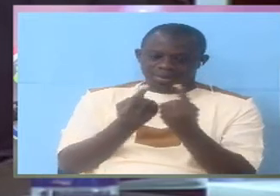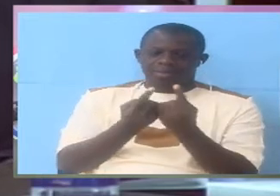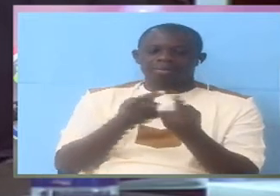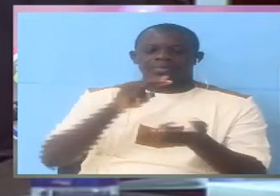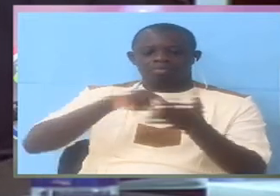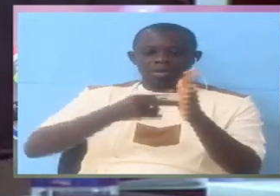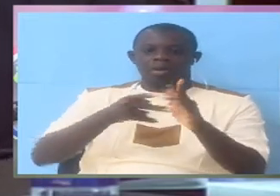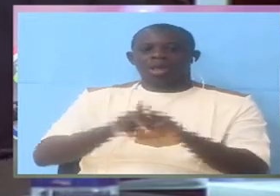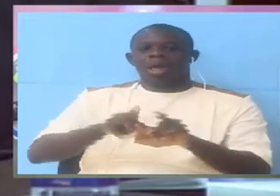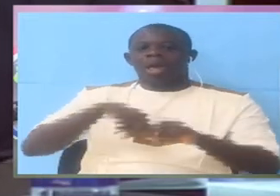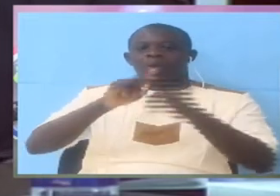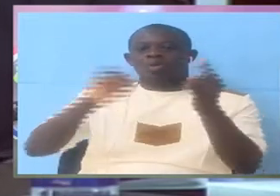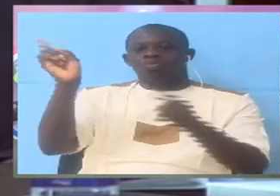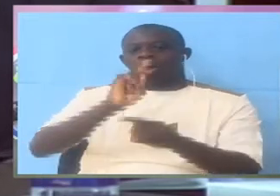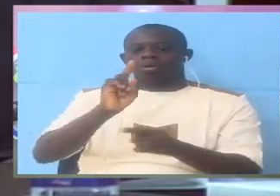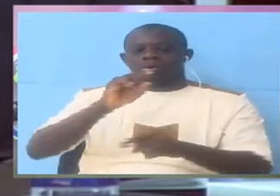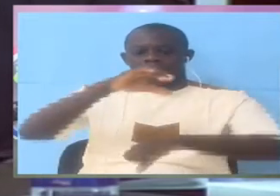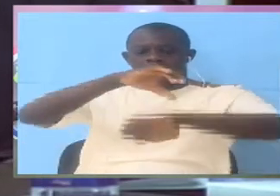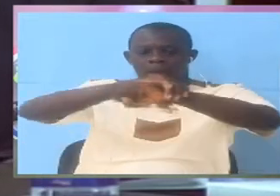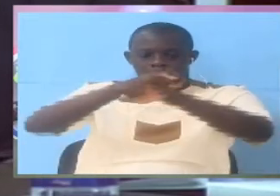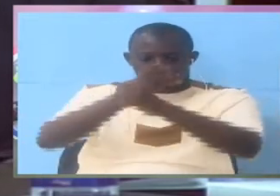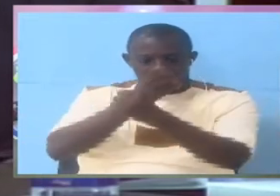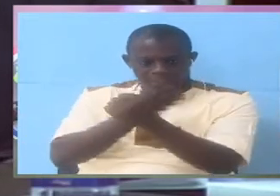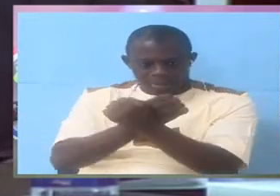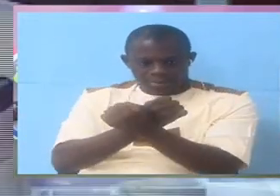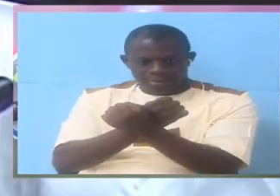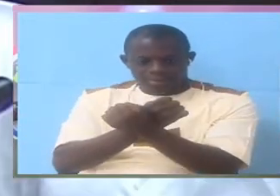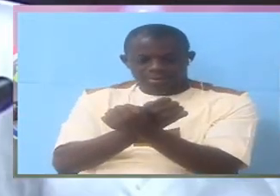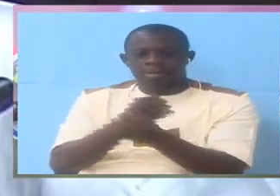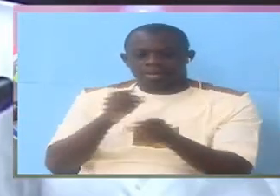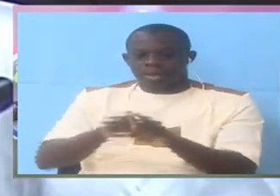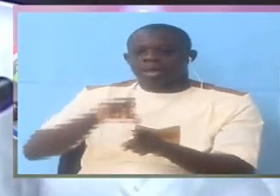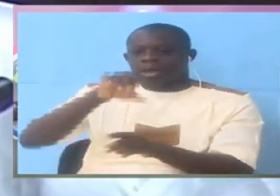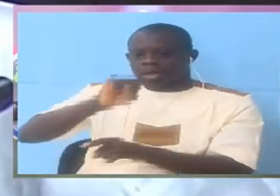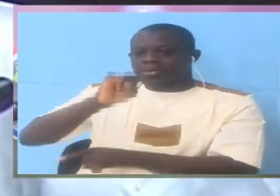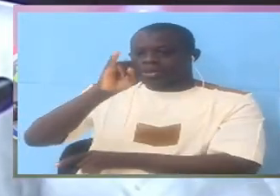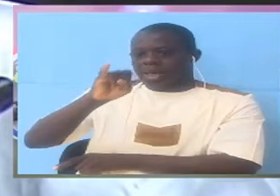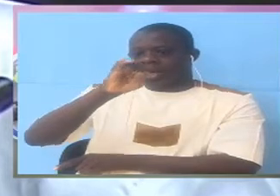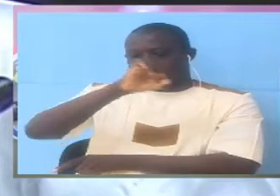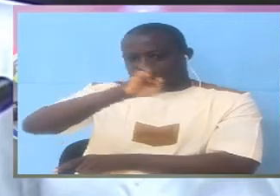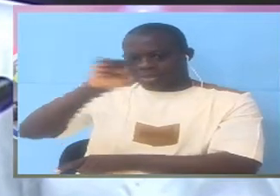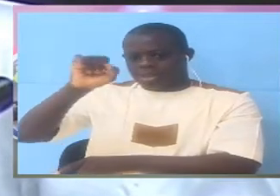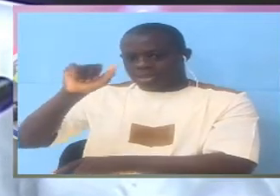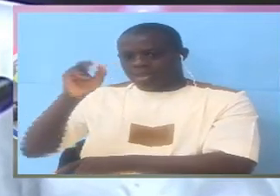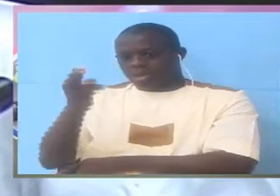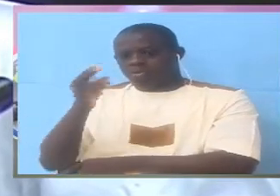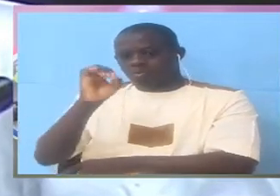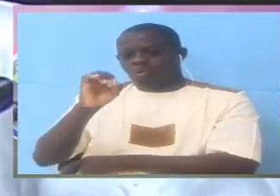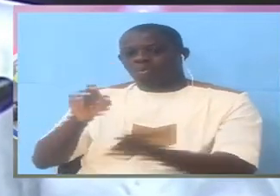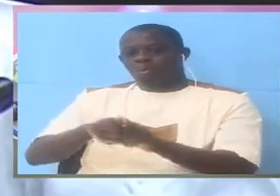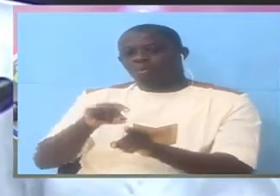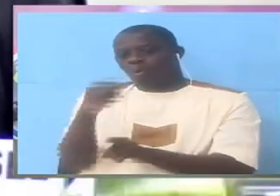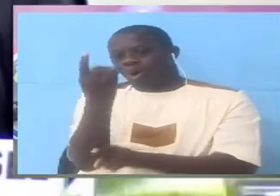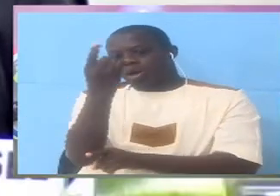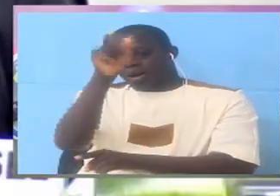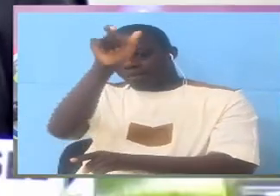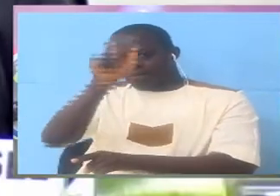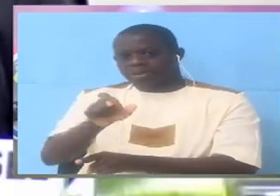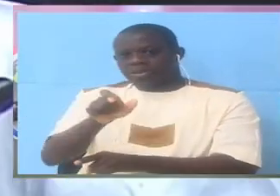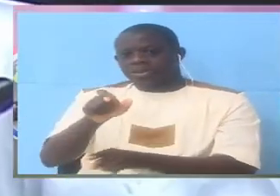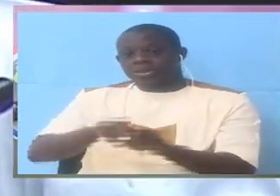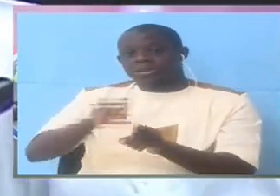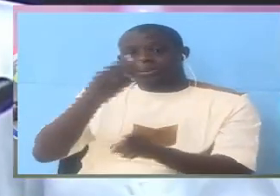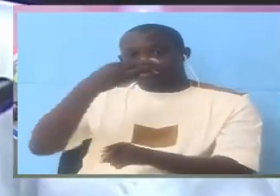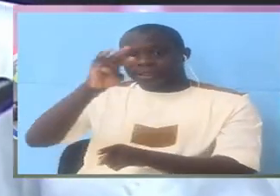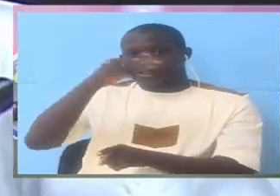was the arbitrary arrest of Sisoko. One person. One person. Yes. 13